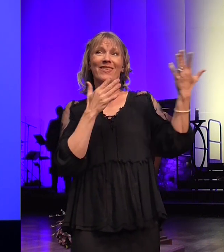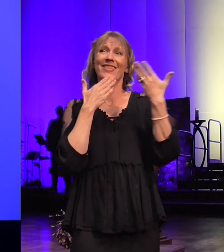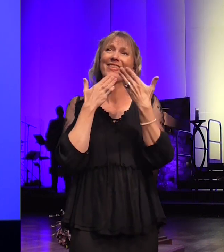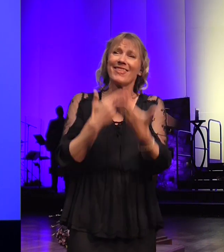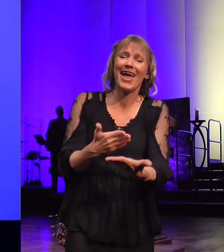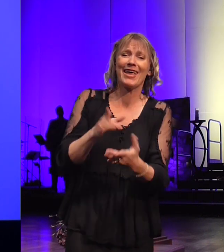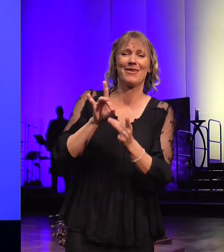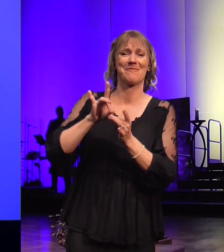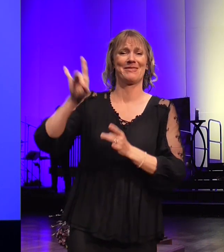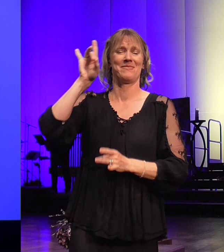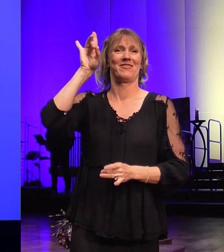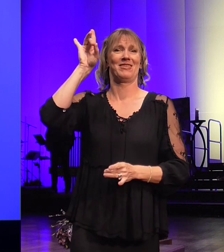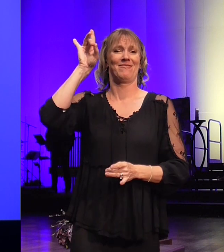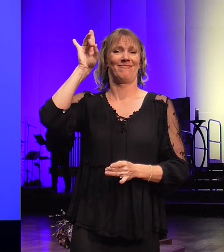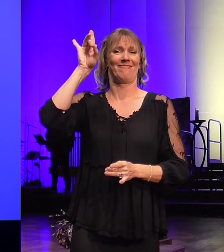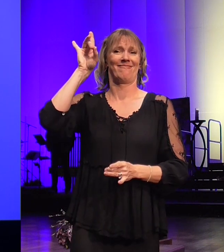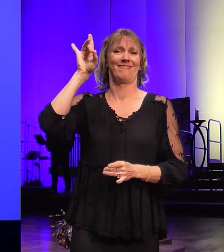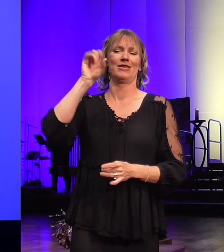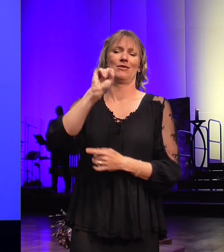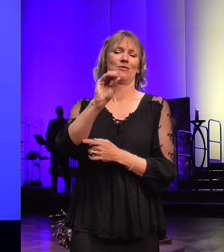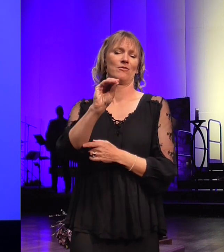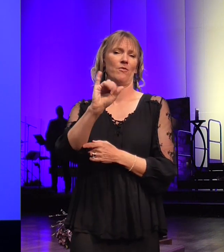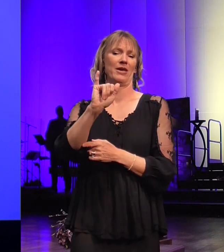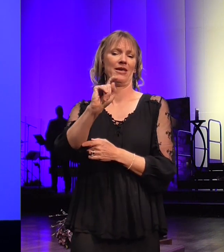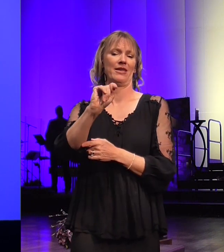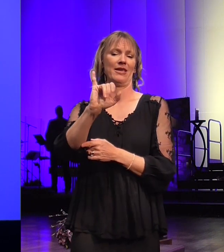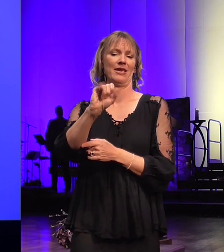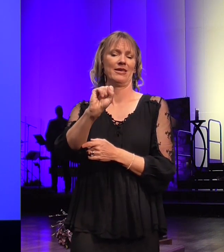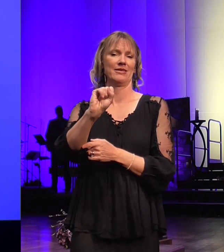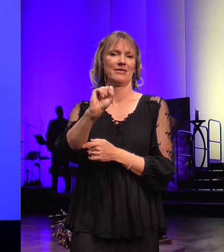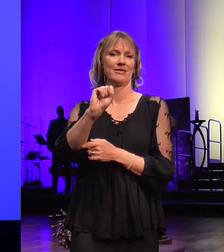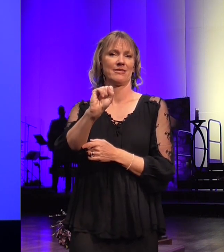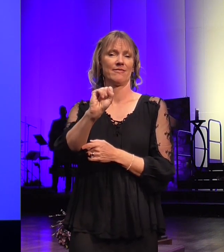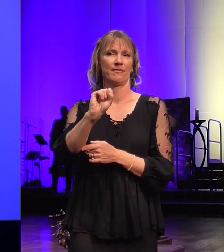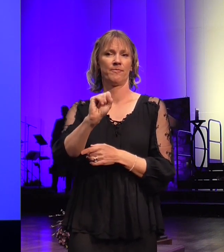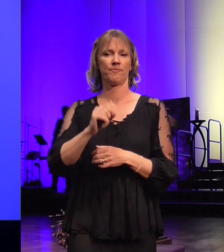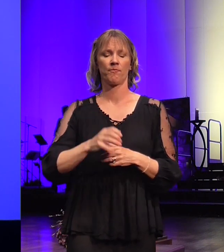Thank you, Spirit. And so it is.